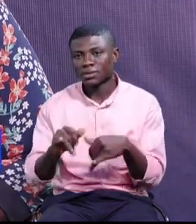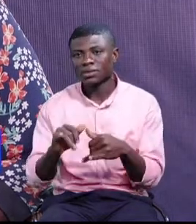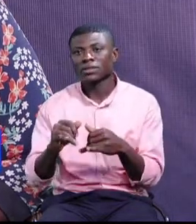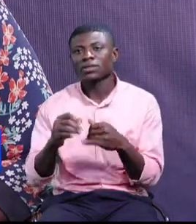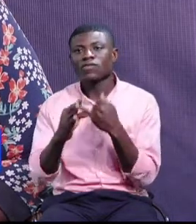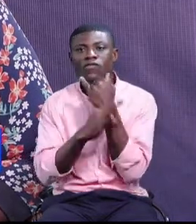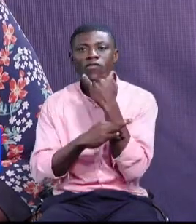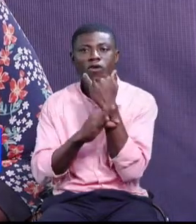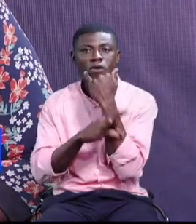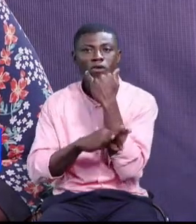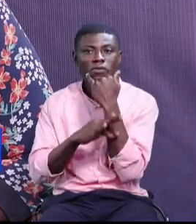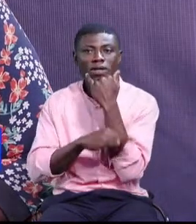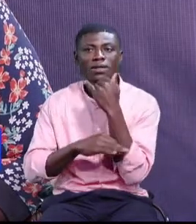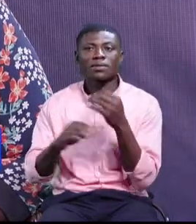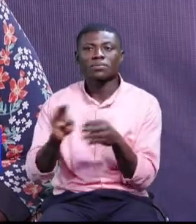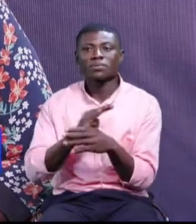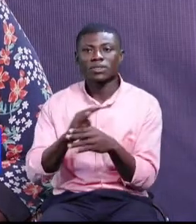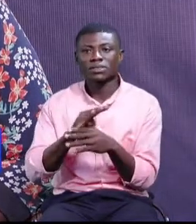foreign company.